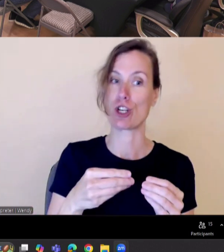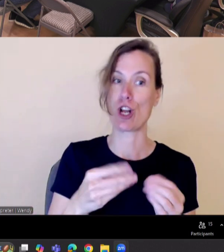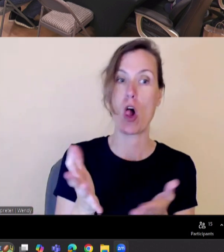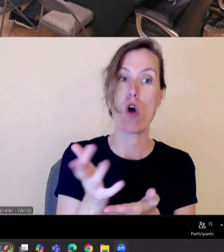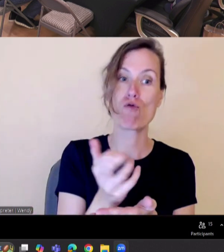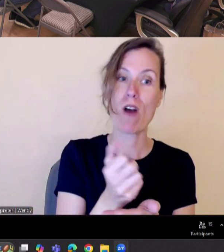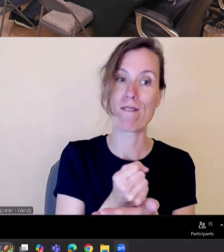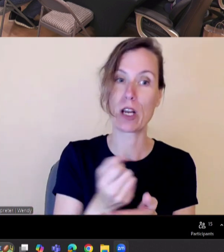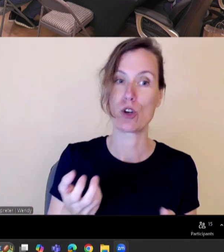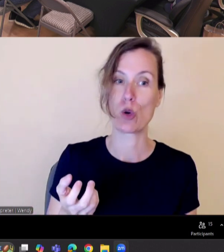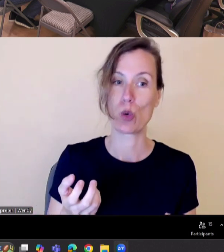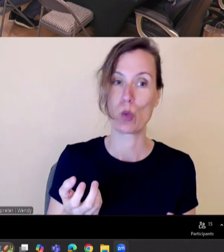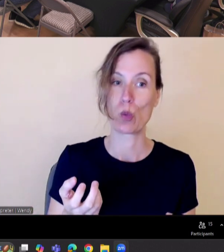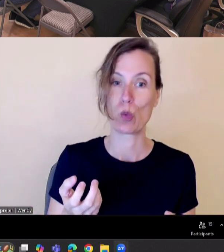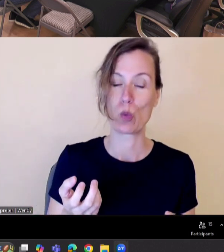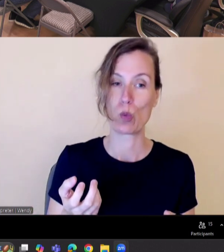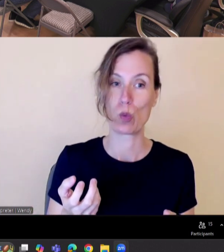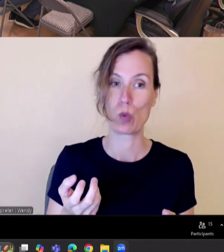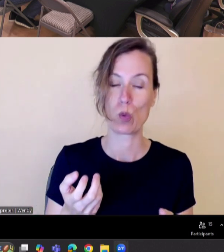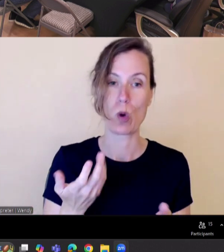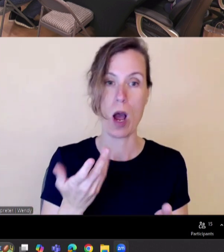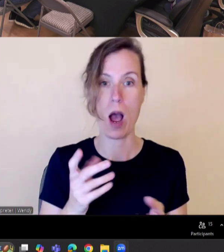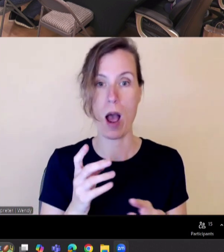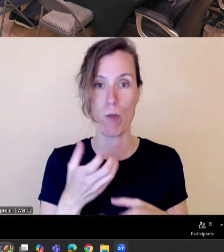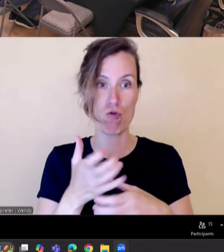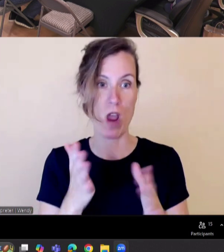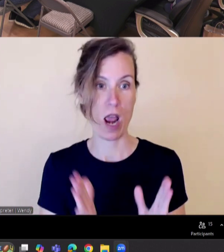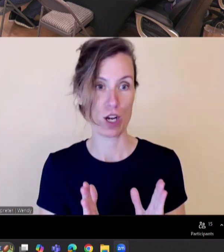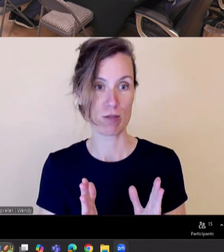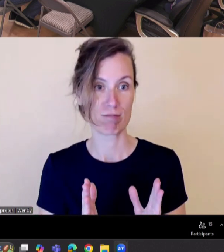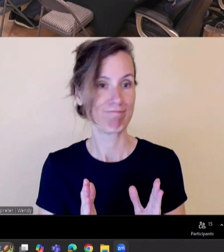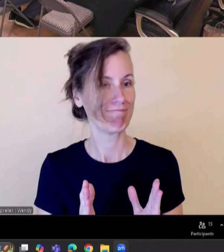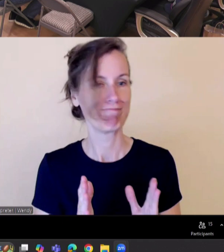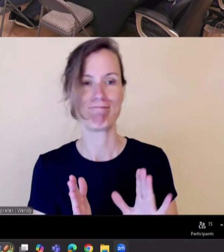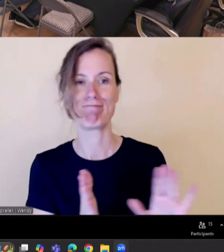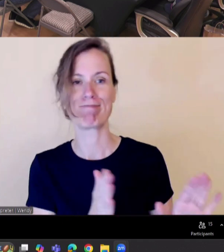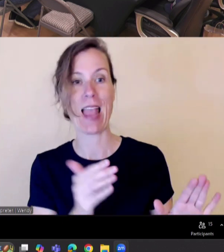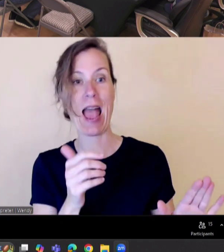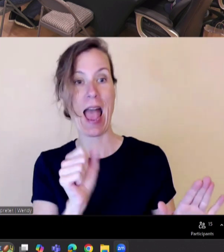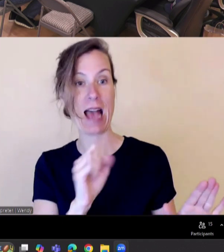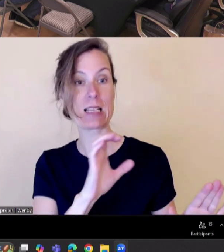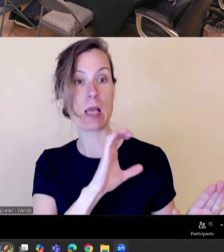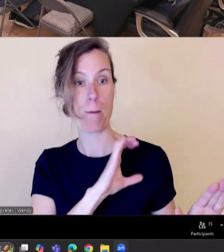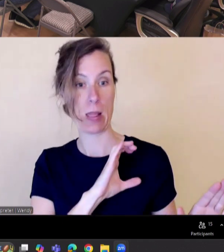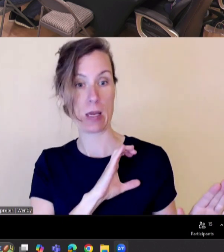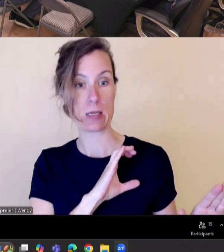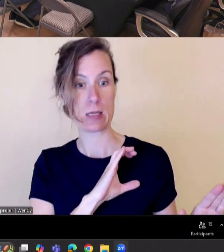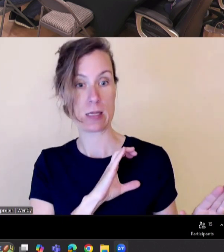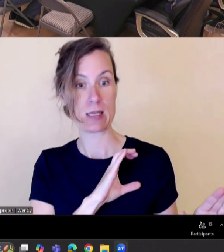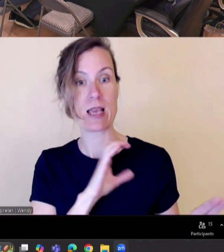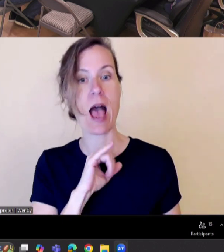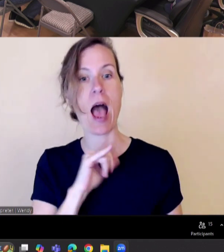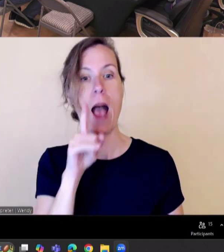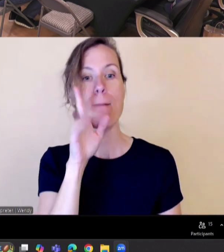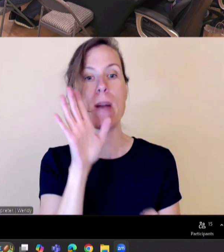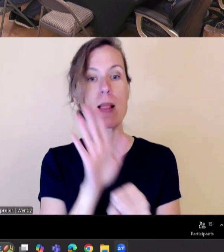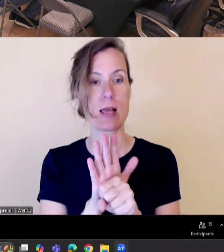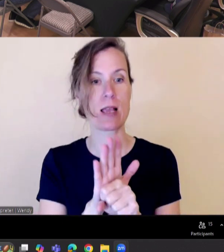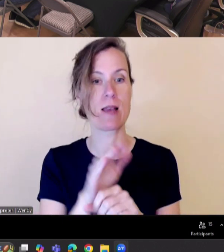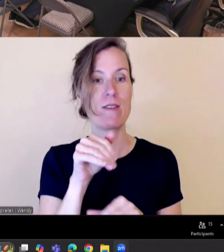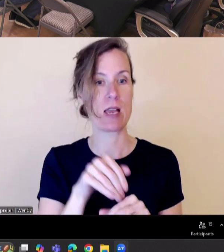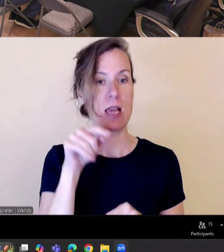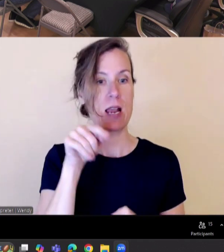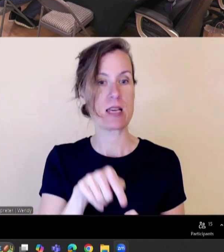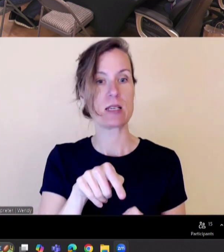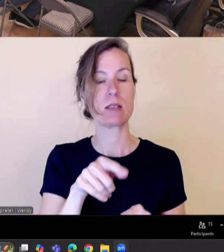police, I believe in the use of automated enforcement as a traffic safety tool. That's what it is. And I'm sharing